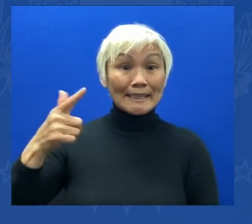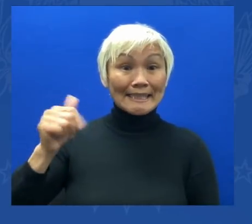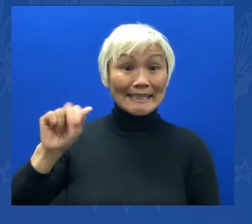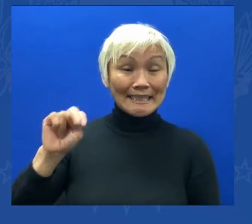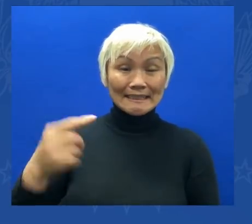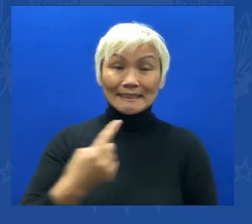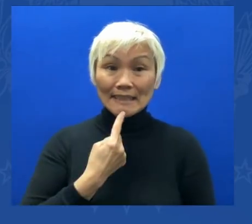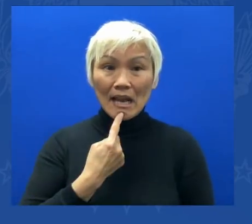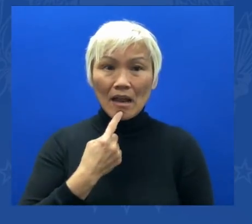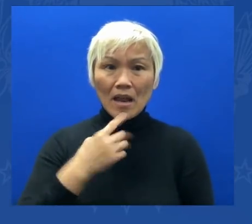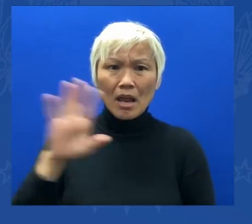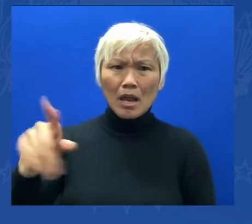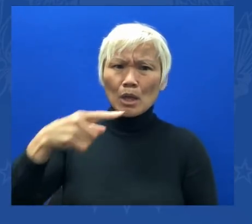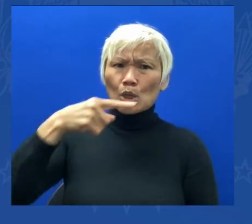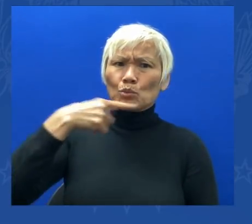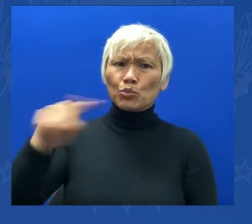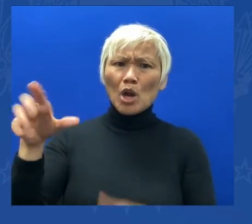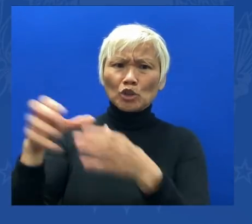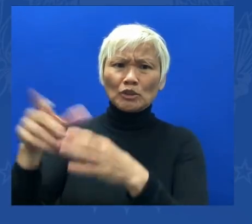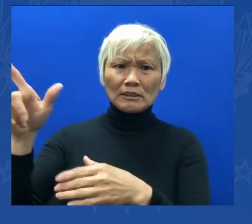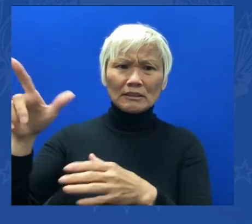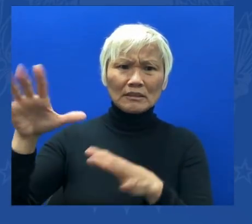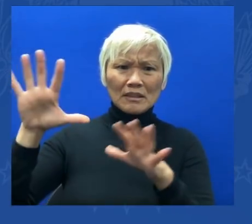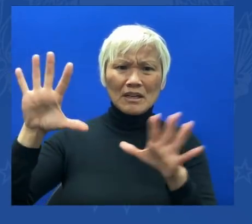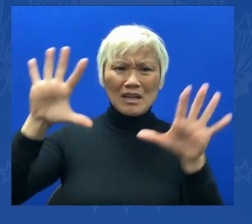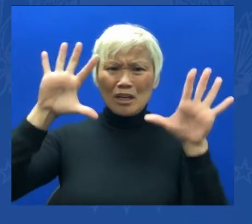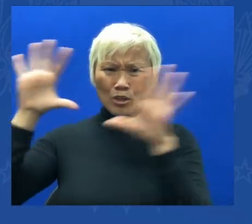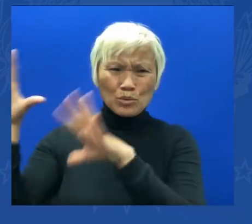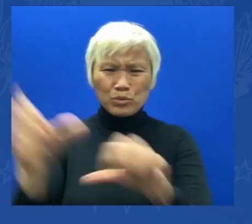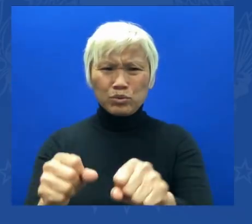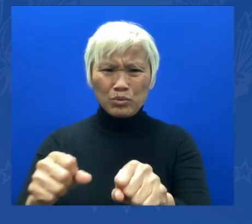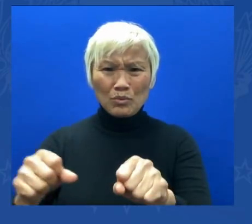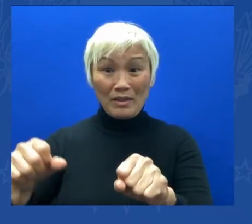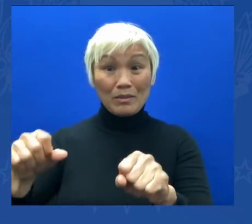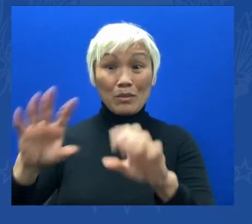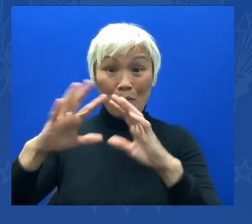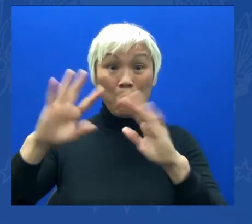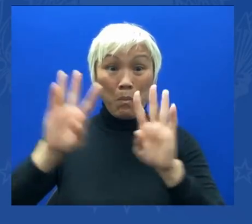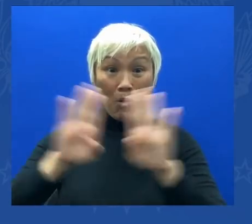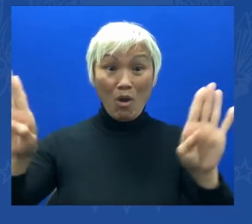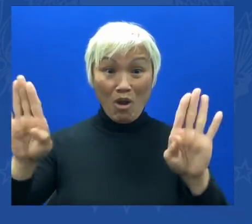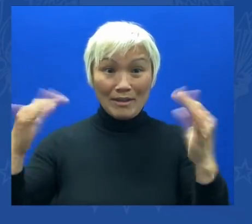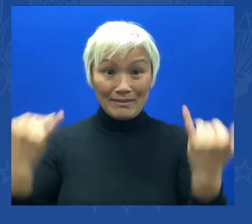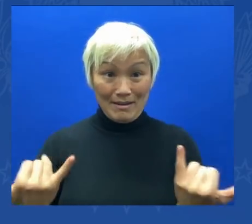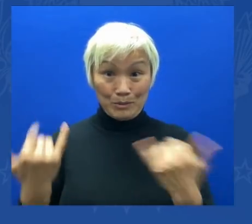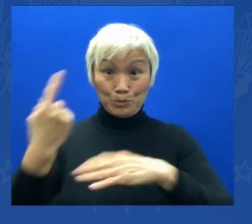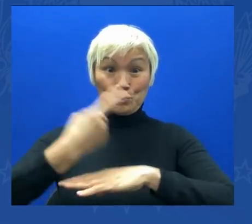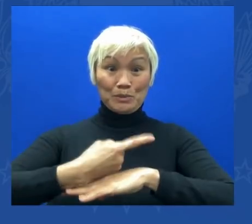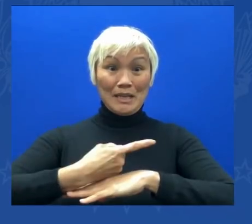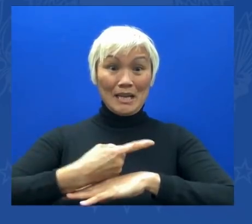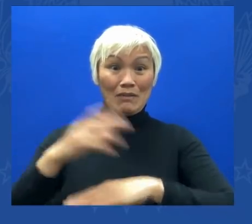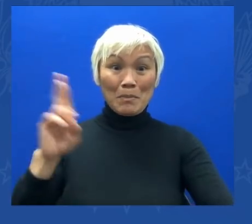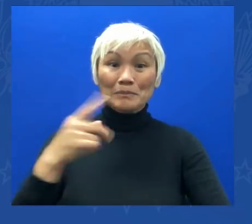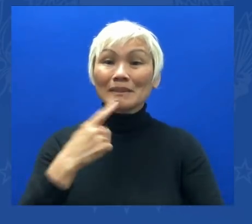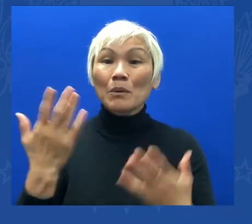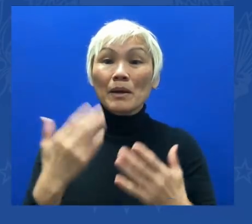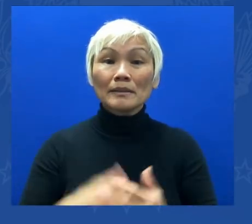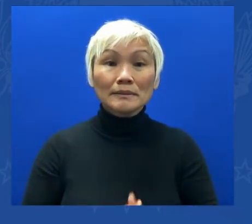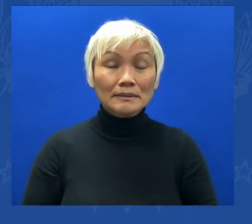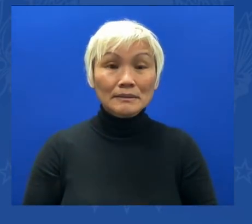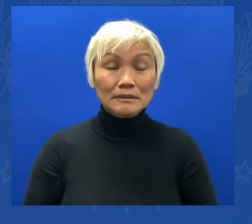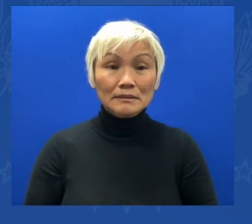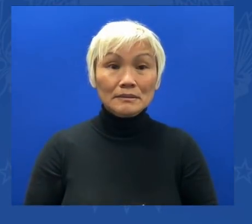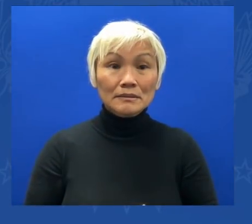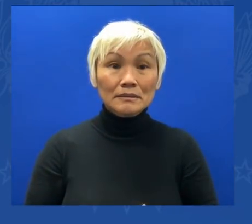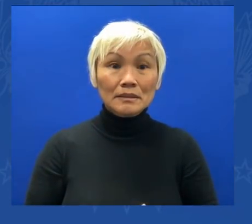"Tear down Mickey Mouse's house." And pretty soon they'll be storming Cinderella's castle, you can be sure of it. But